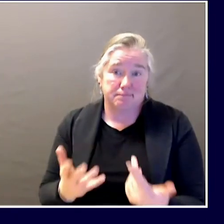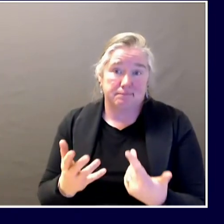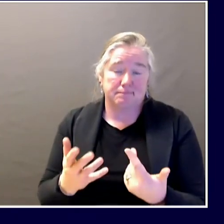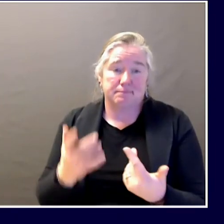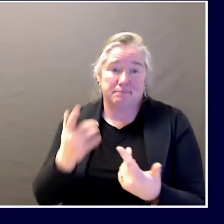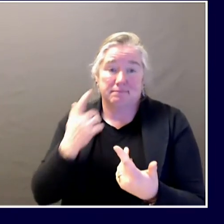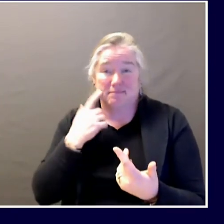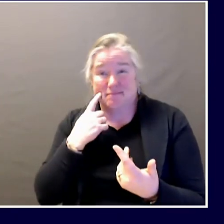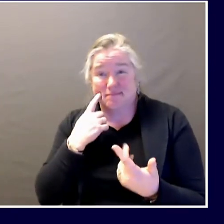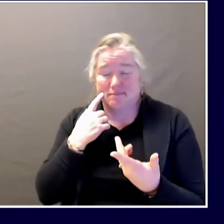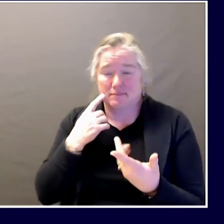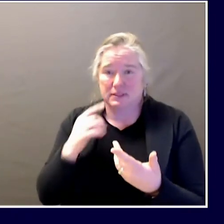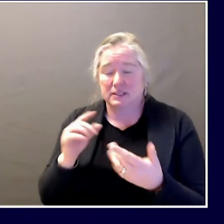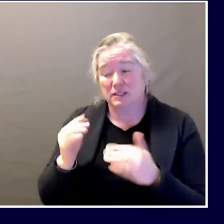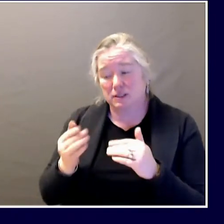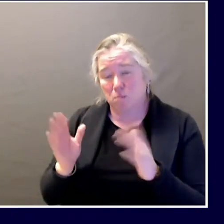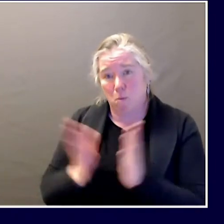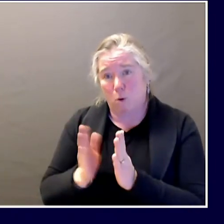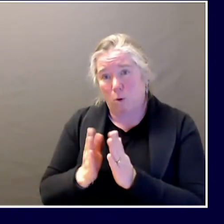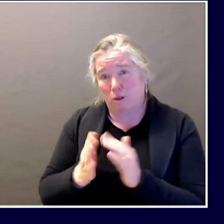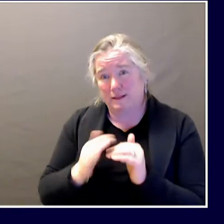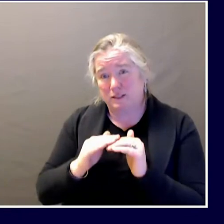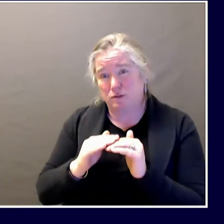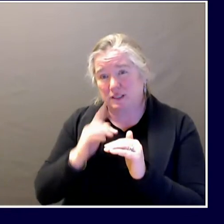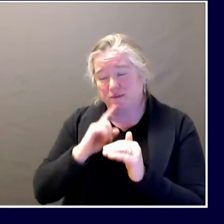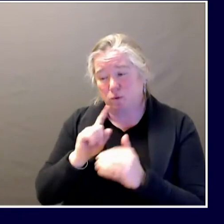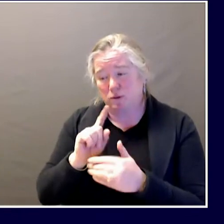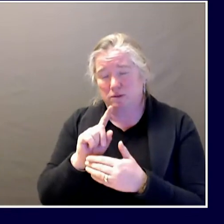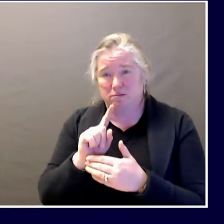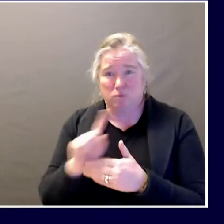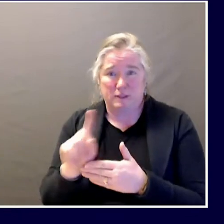perhaps modest increases for the next week or two.